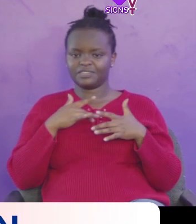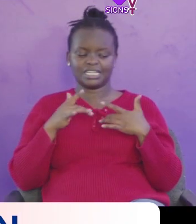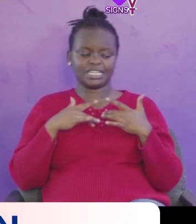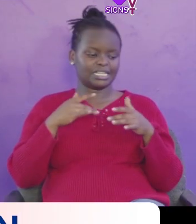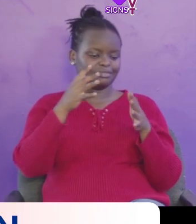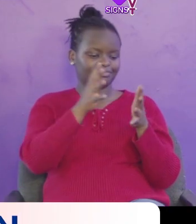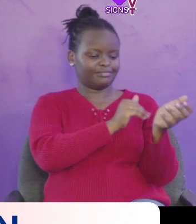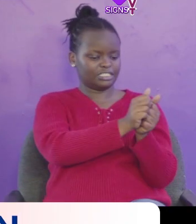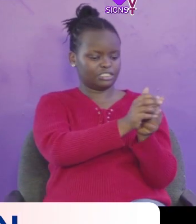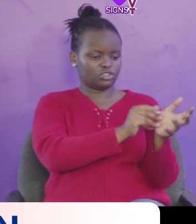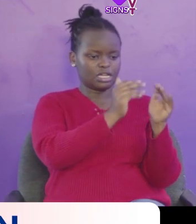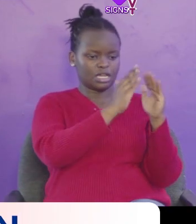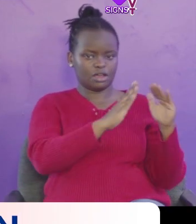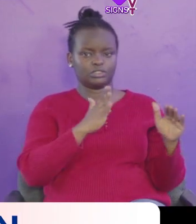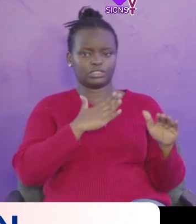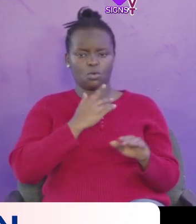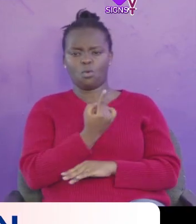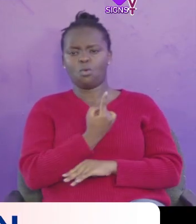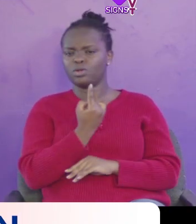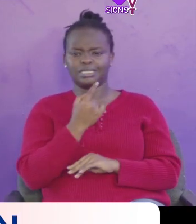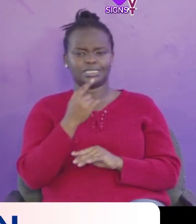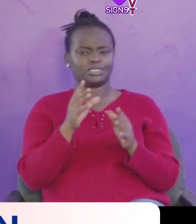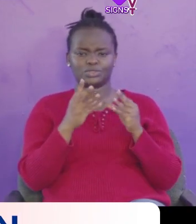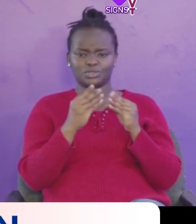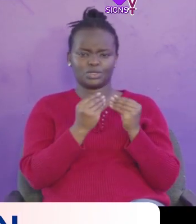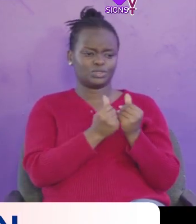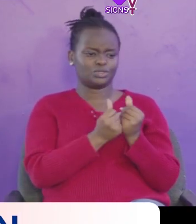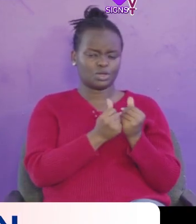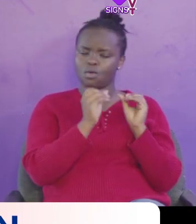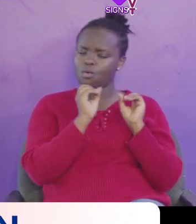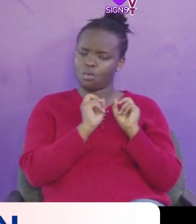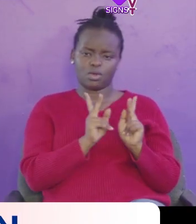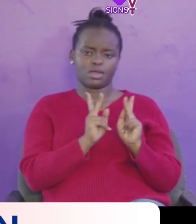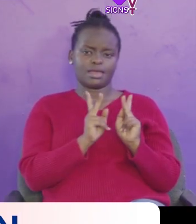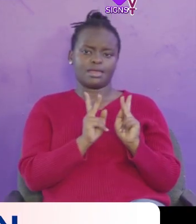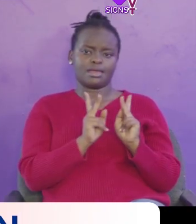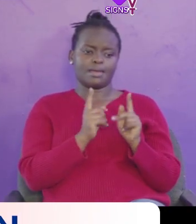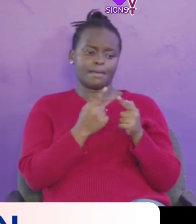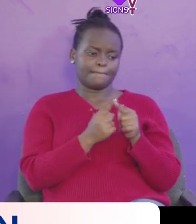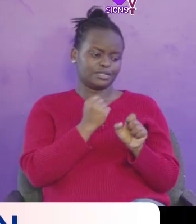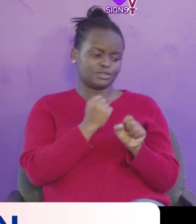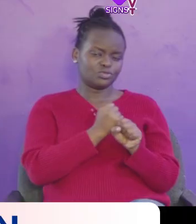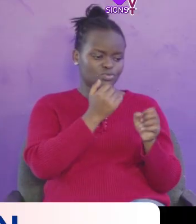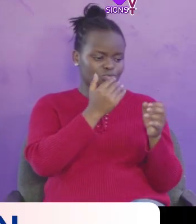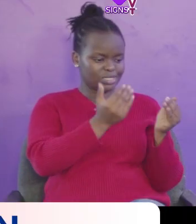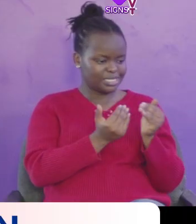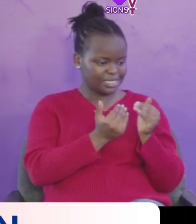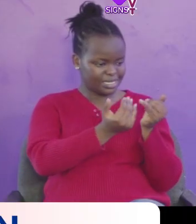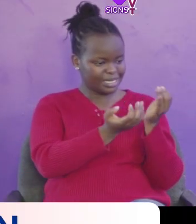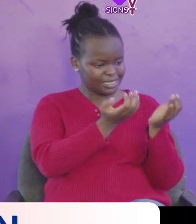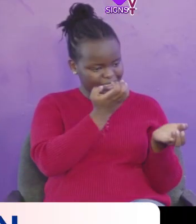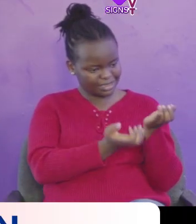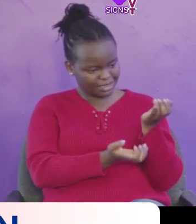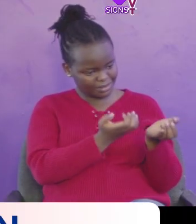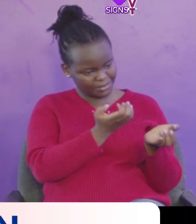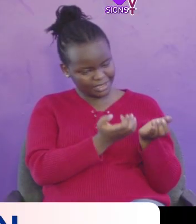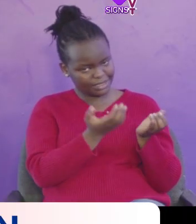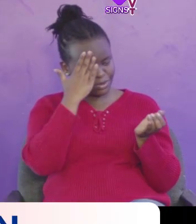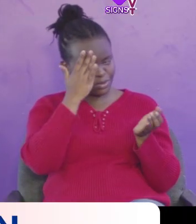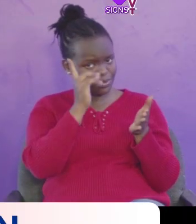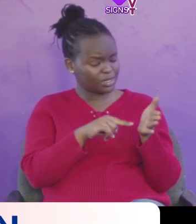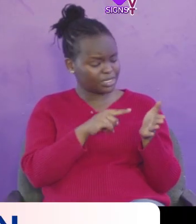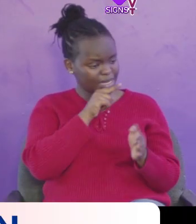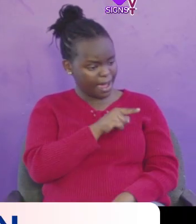solution, ni sawa. So wanataka kutubomolea, but fanya need assessment. Ujue kwamba